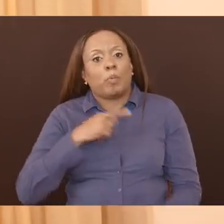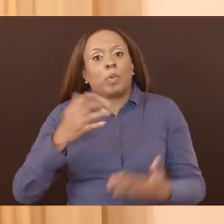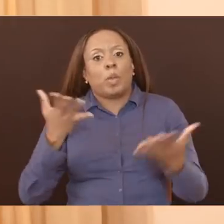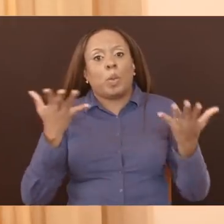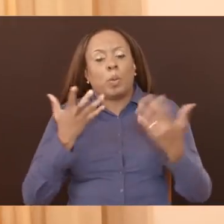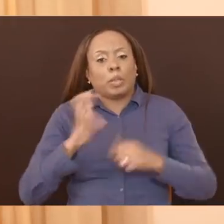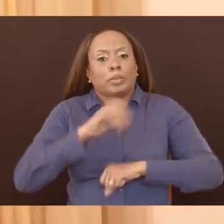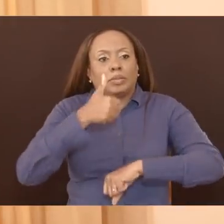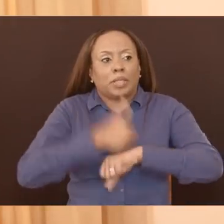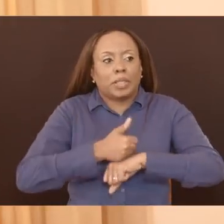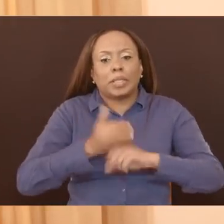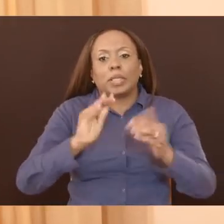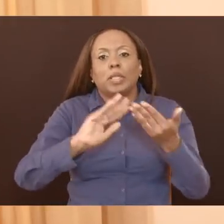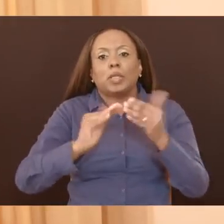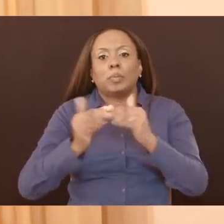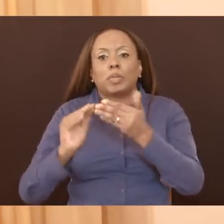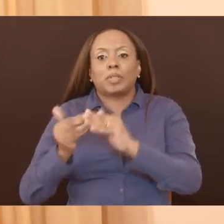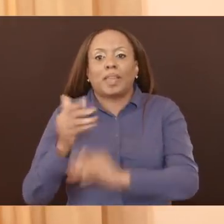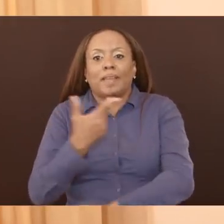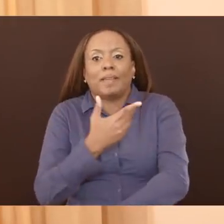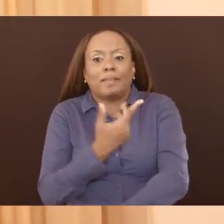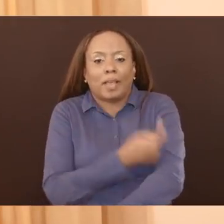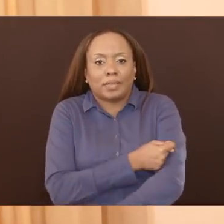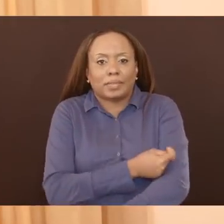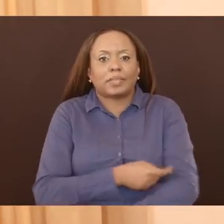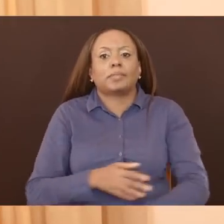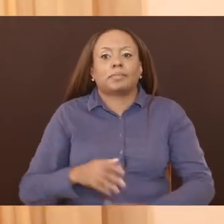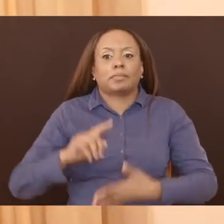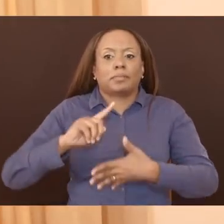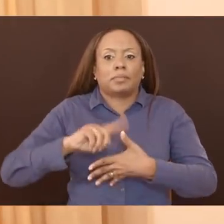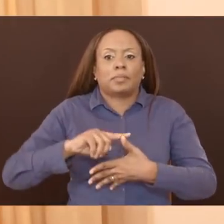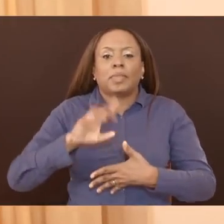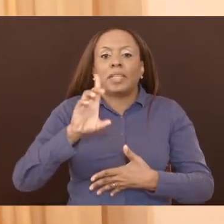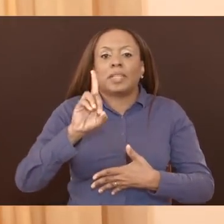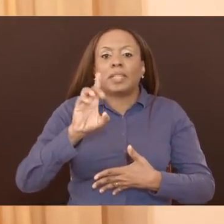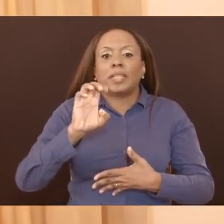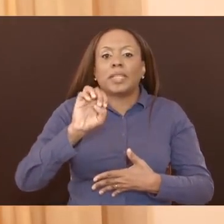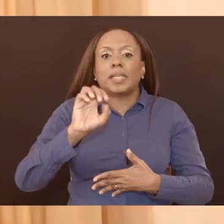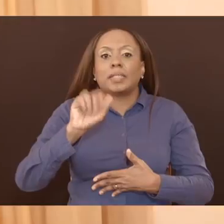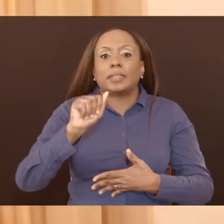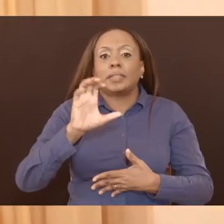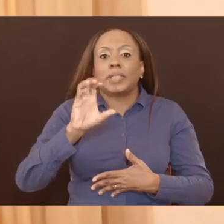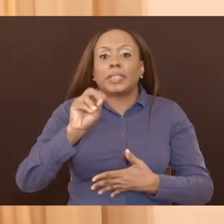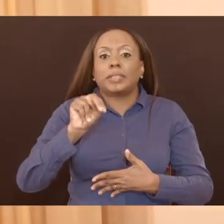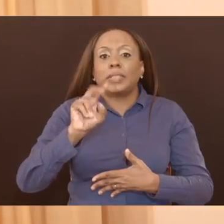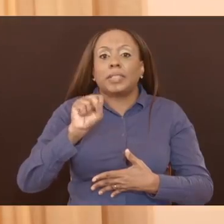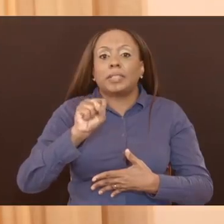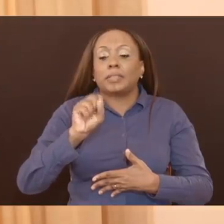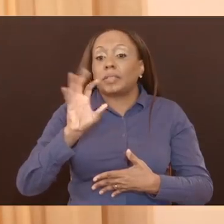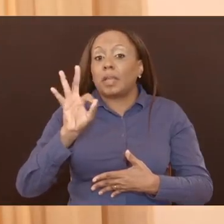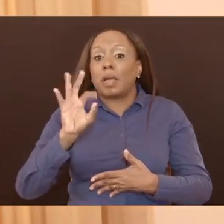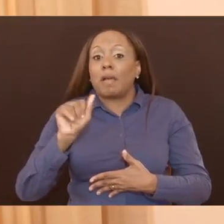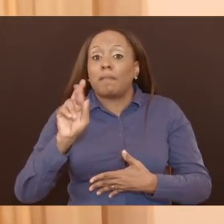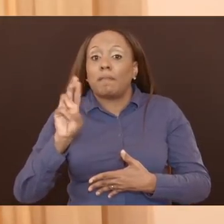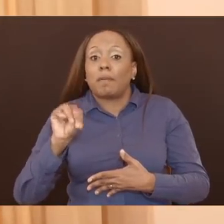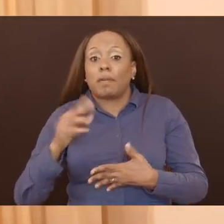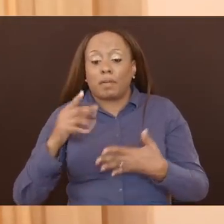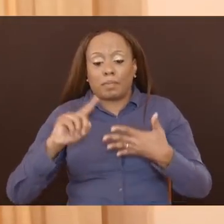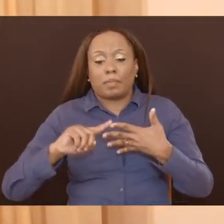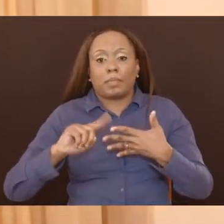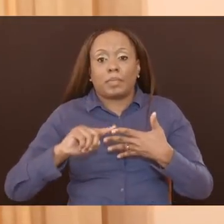And they started today with Deacon's Farm and Silver Hill being the two areas that the community vaccines have gone